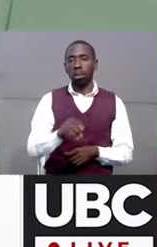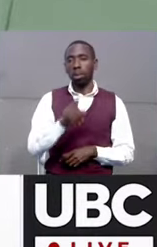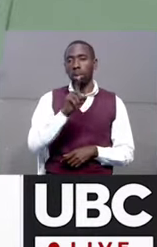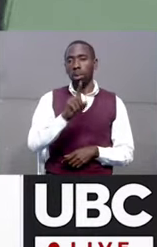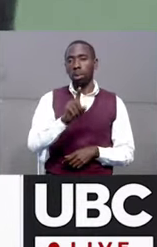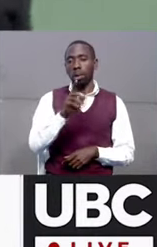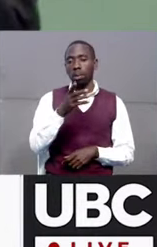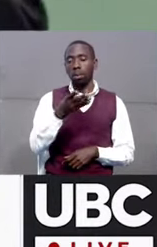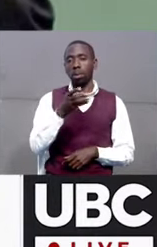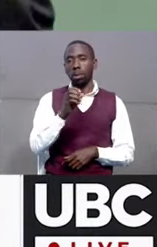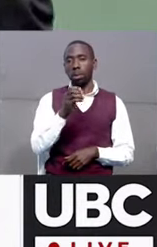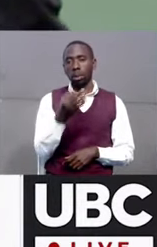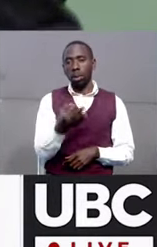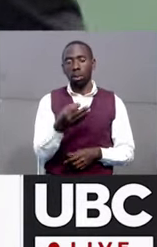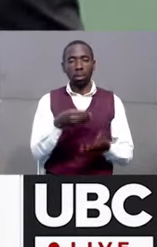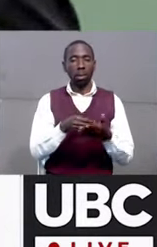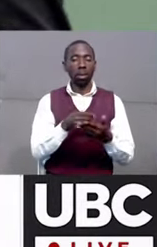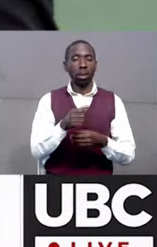year